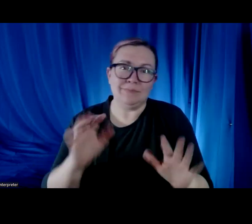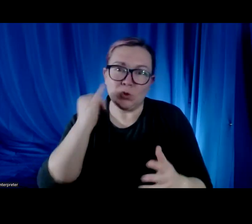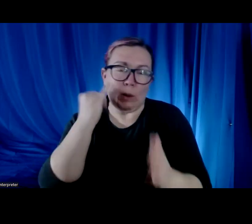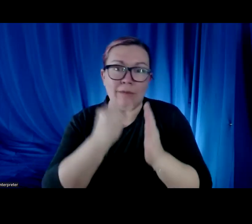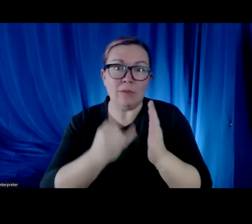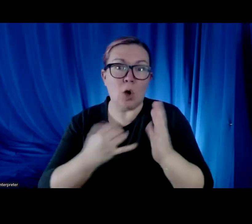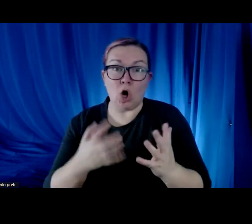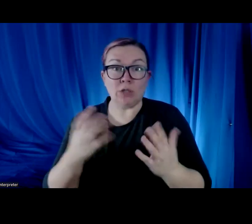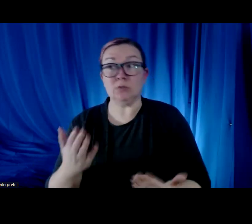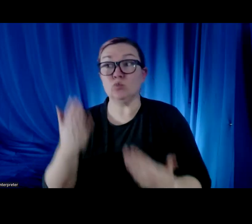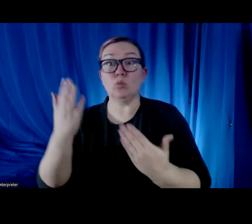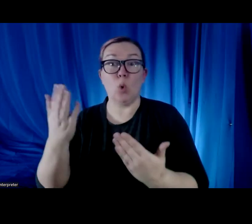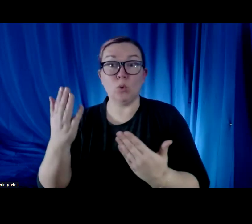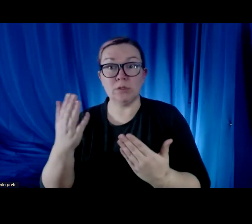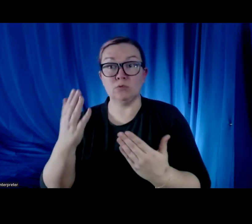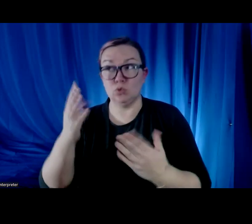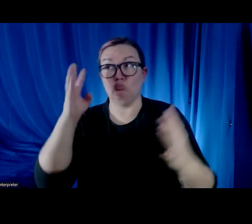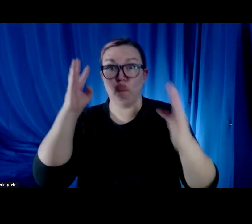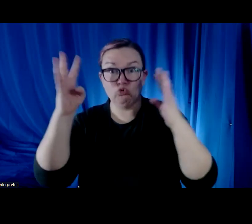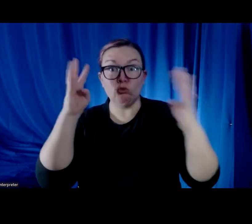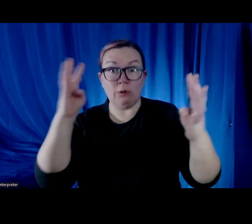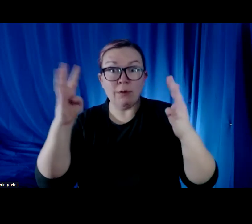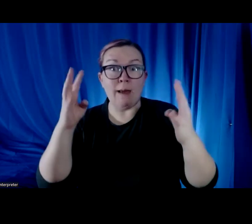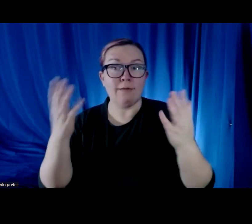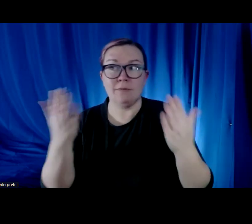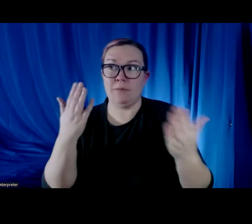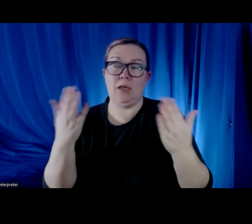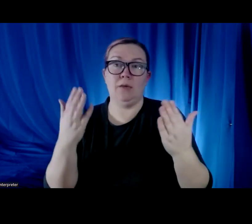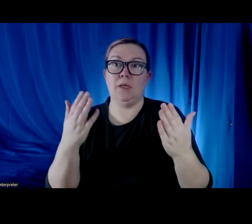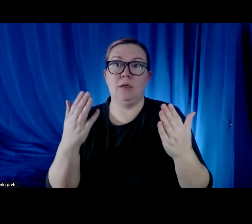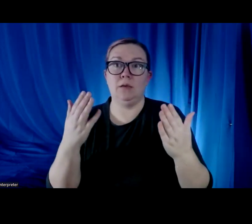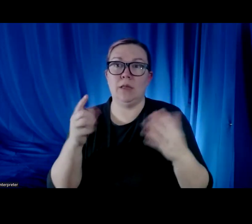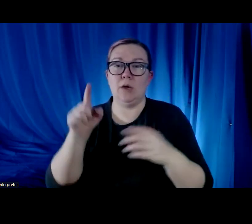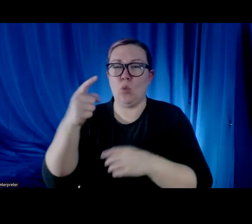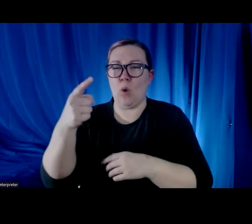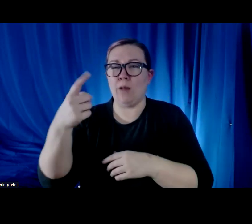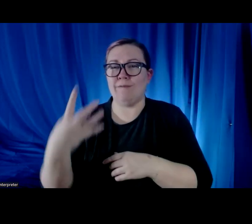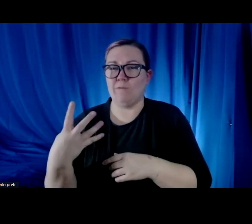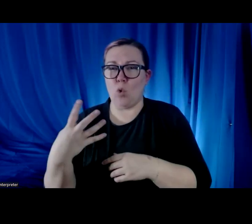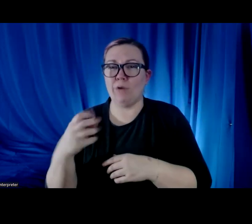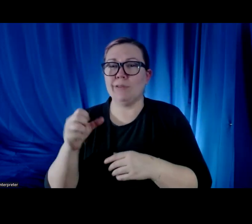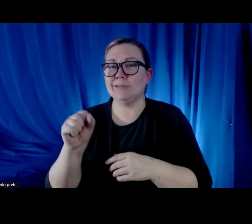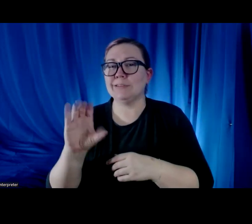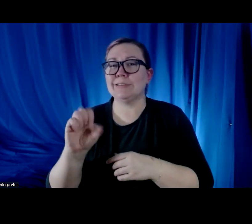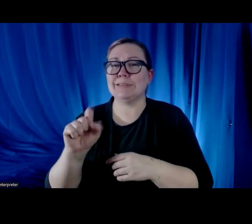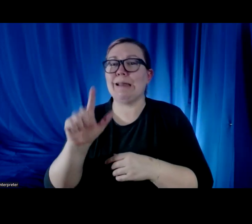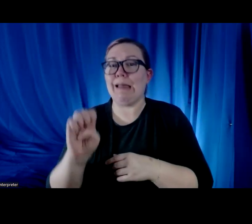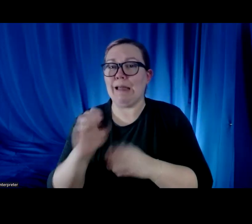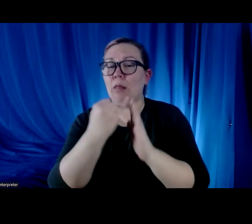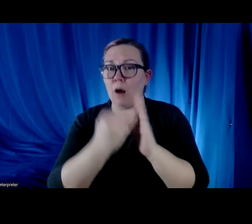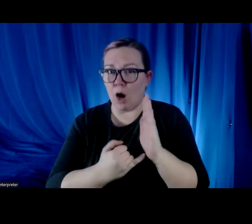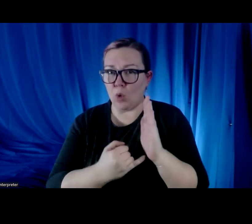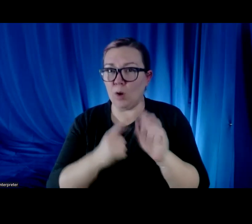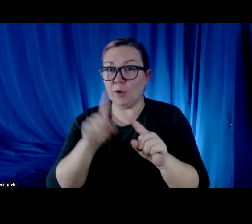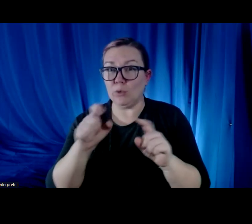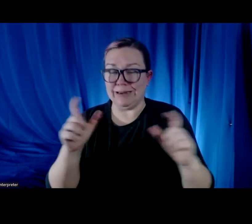you're going to propose to actually create maybe like a quarter scale artwork, which would be, very large, but if you need to work that way